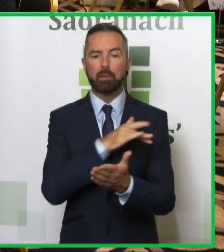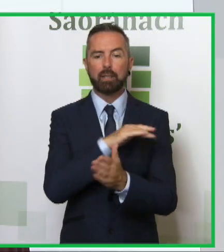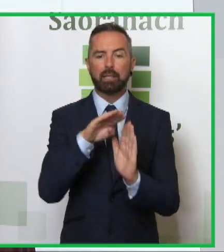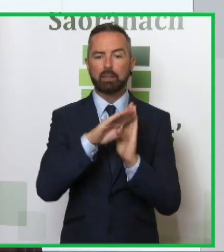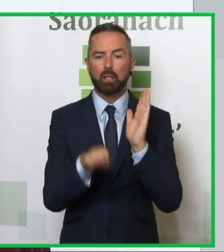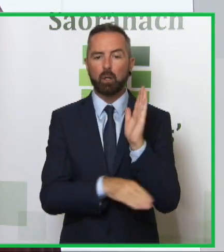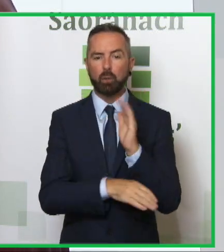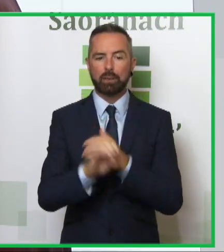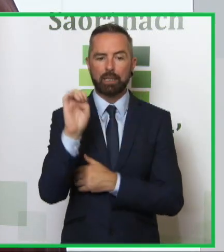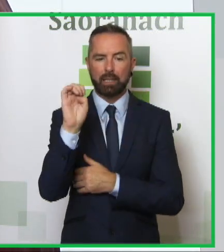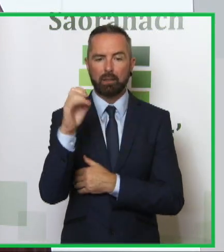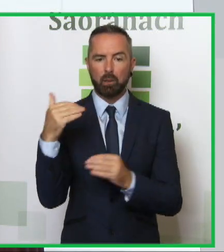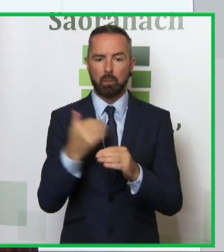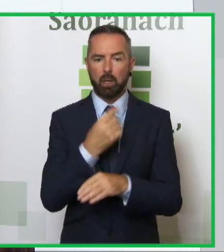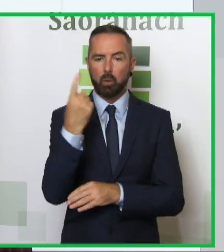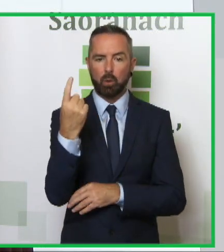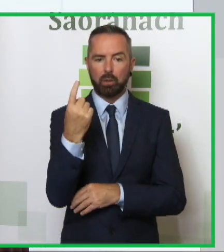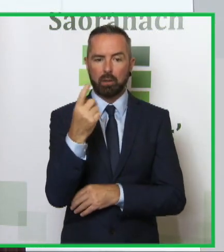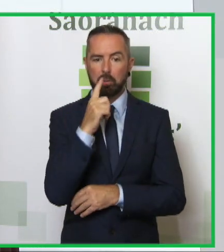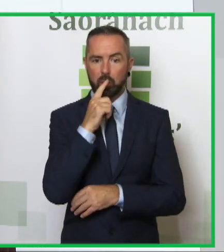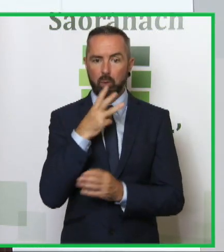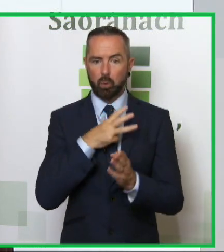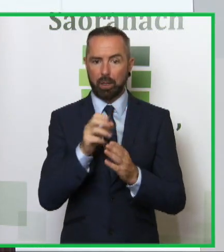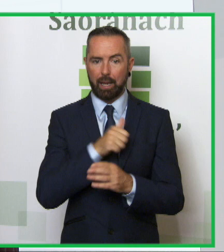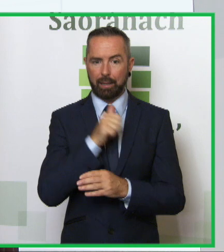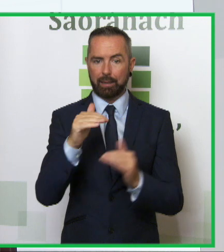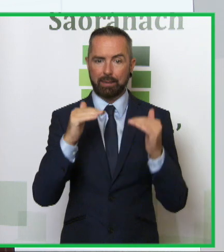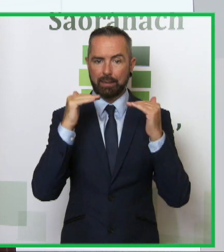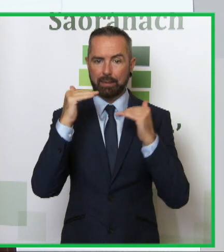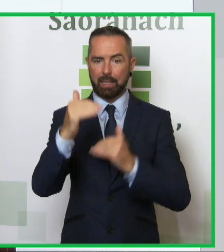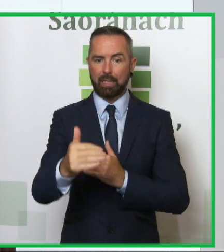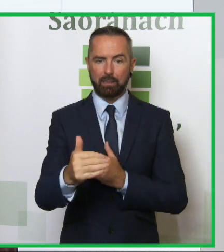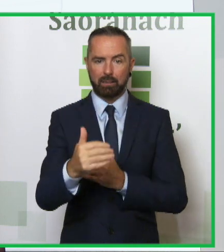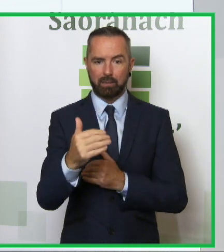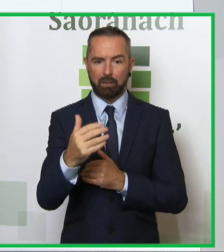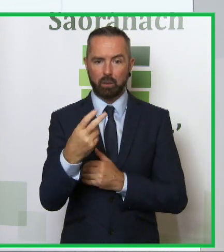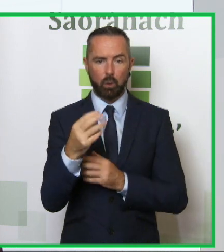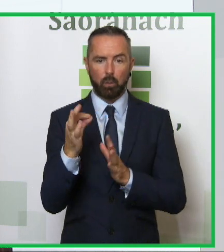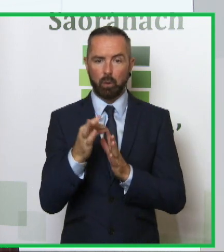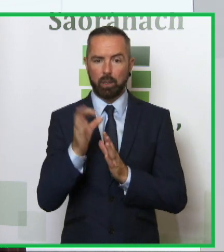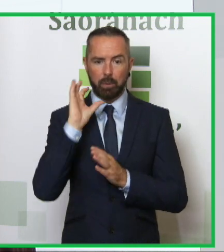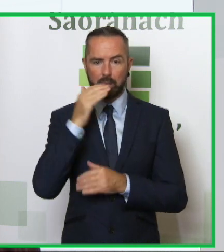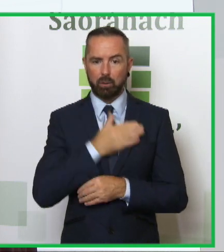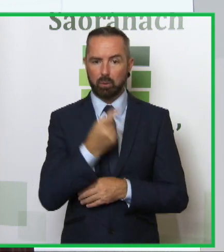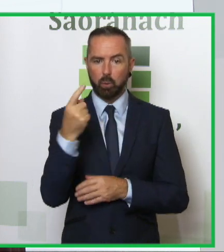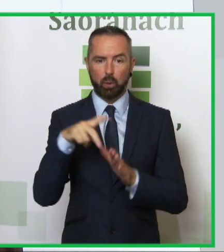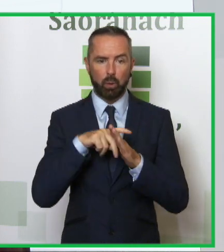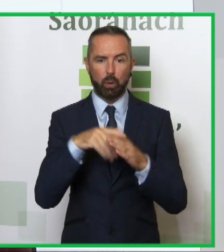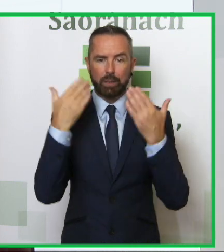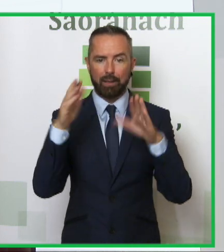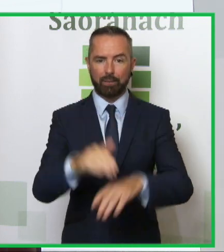E, albeit only by 1. But in fact, when you get to this stage, there's no point in even doing that, because when you eliminate the lowest, there's only 1 horse left in the